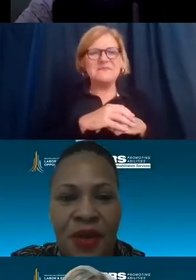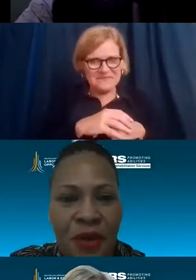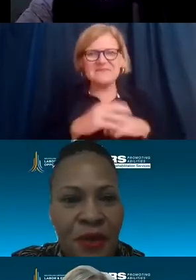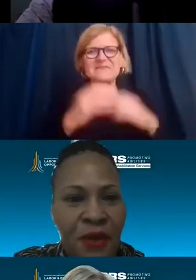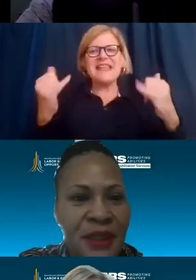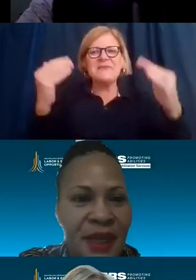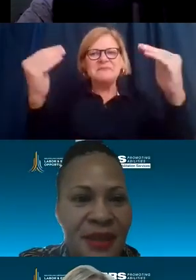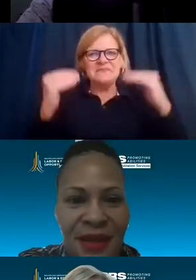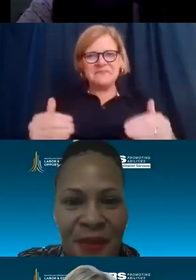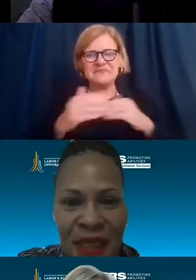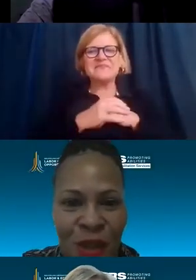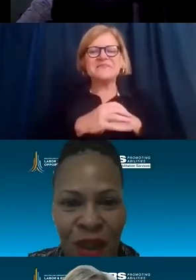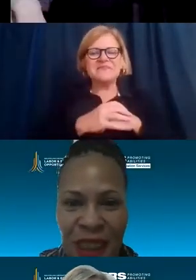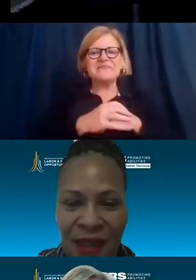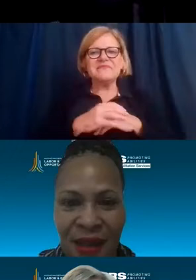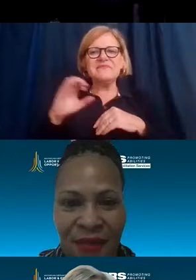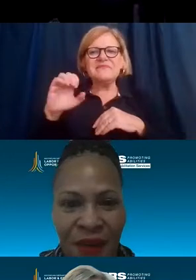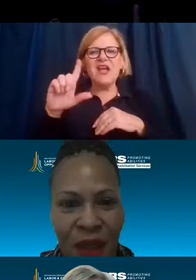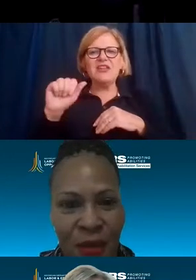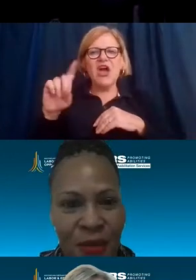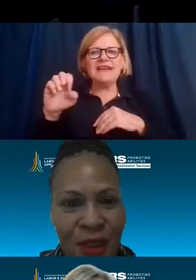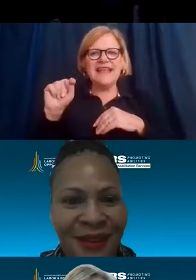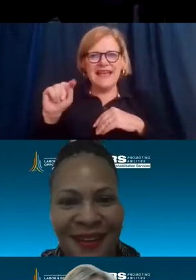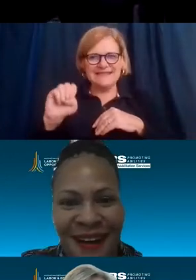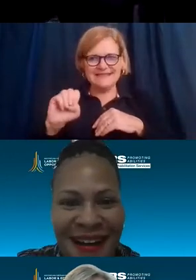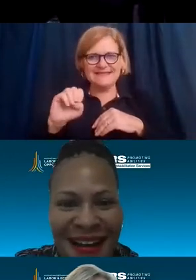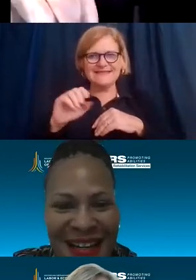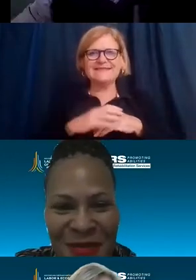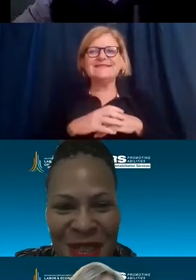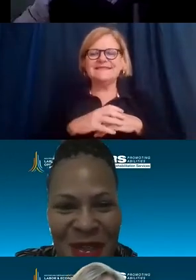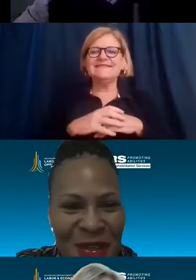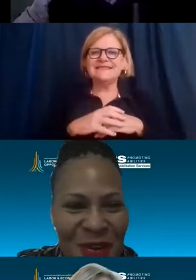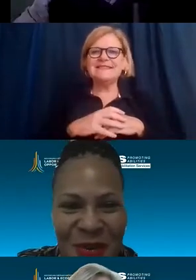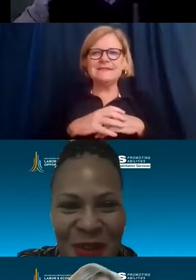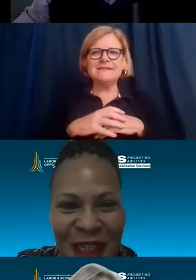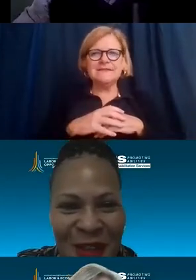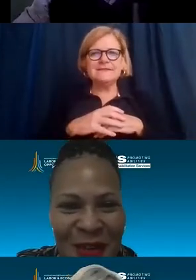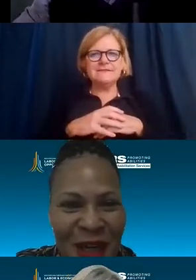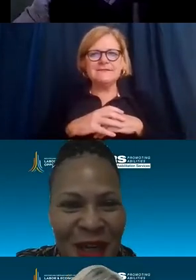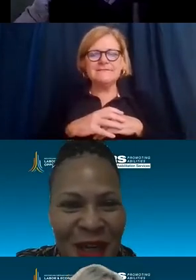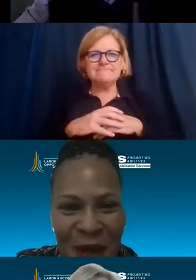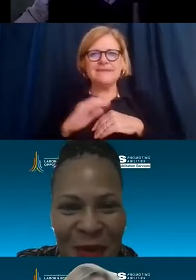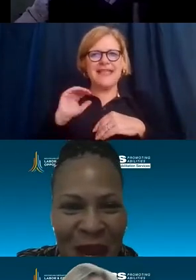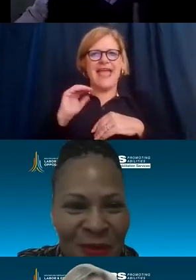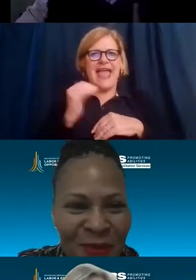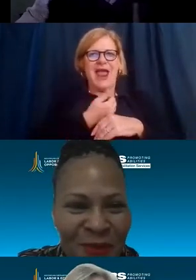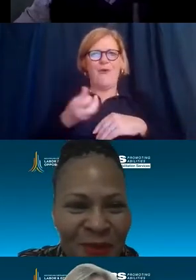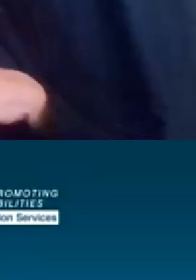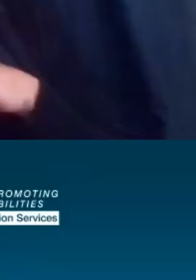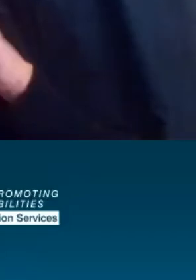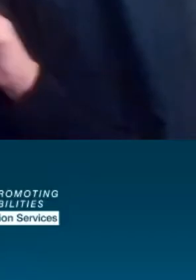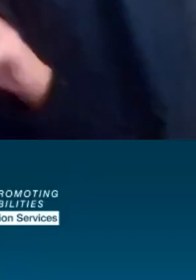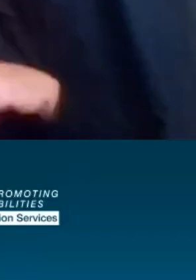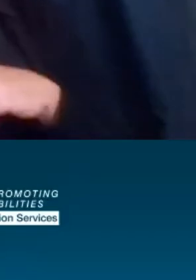Okay, so next up is Claudette, our very own. And so we'll let you take it away.